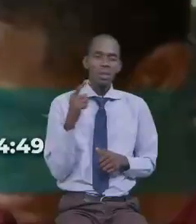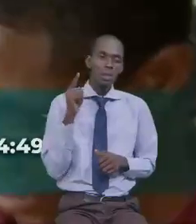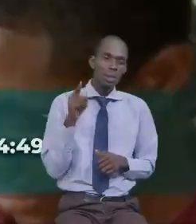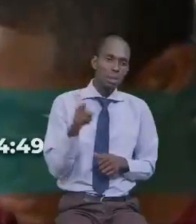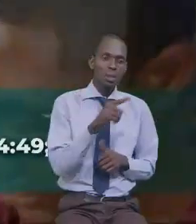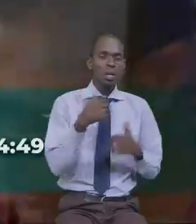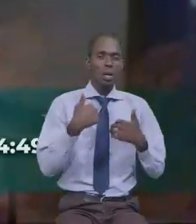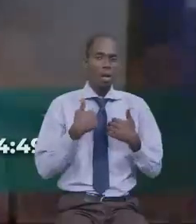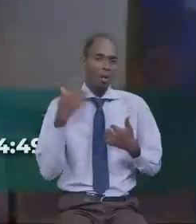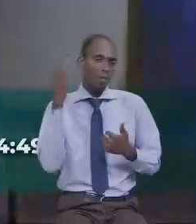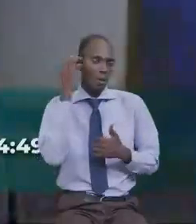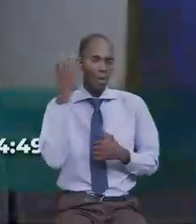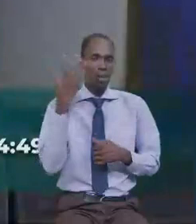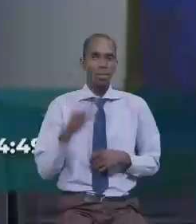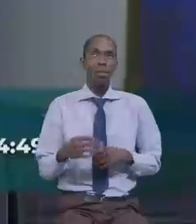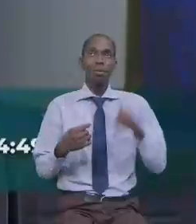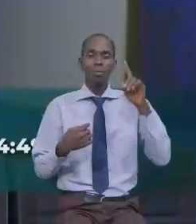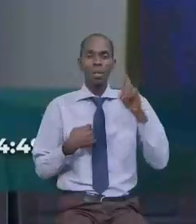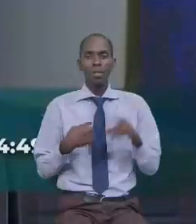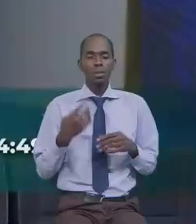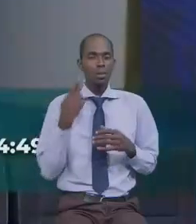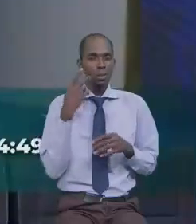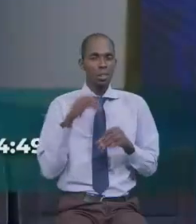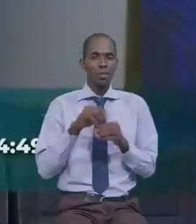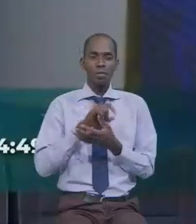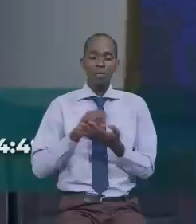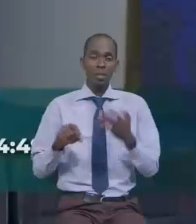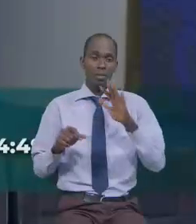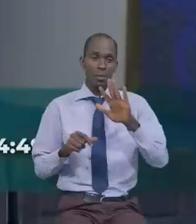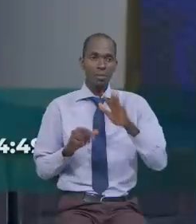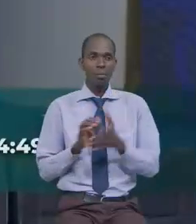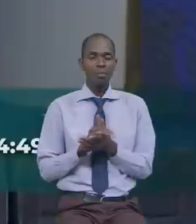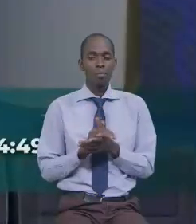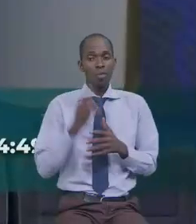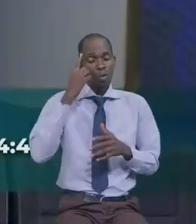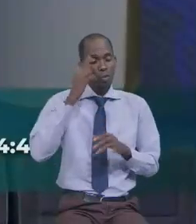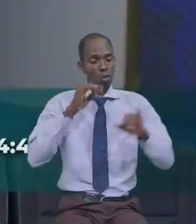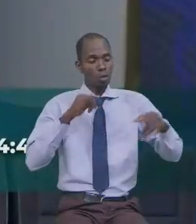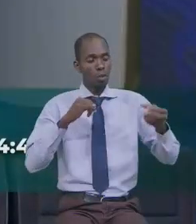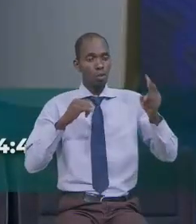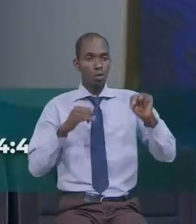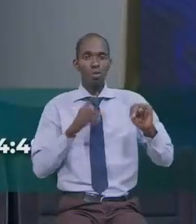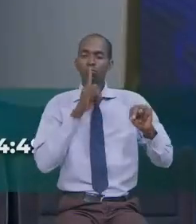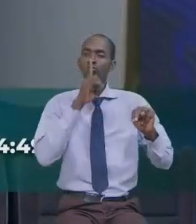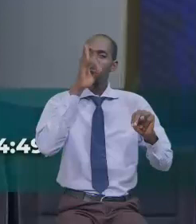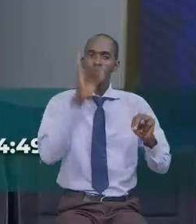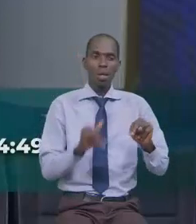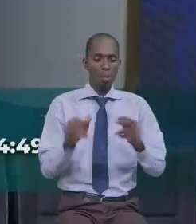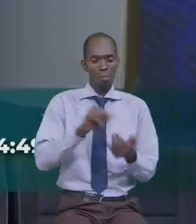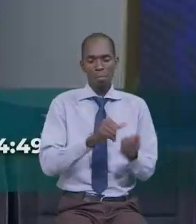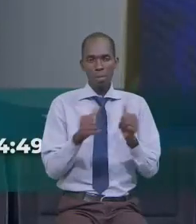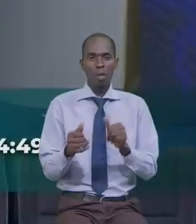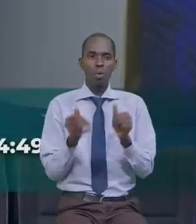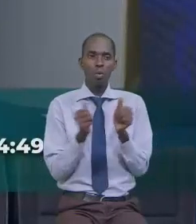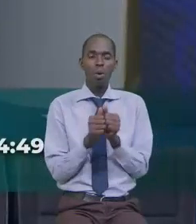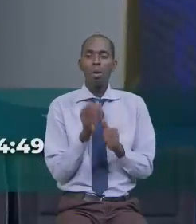heard of me. And then in verse 5, it says, for John truly baptized